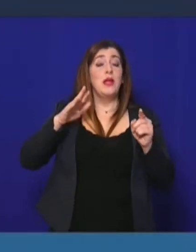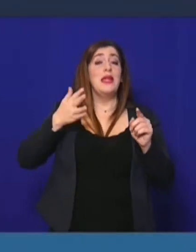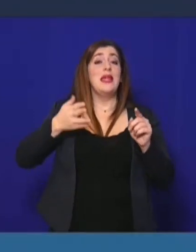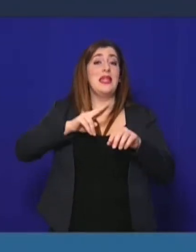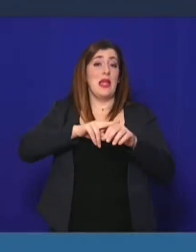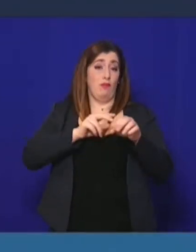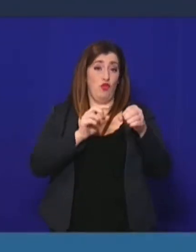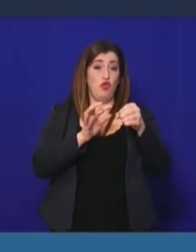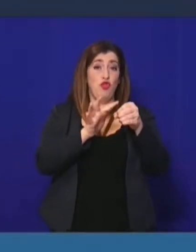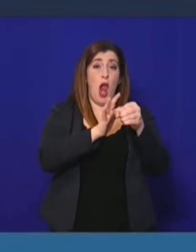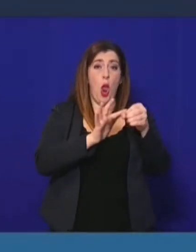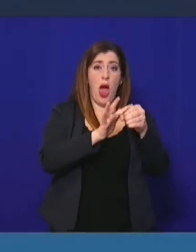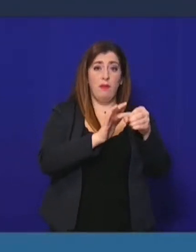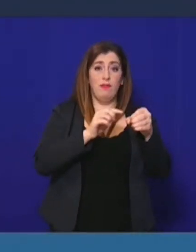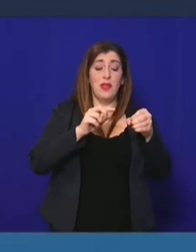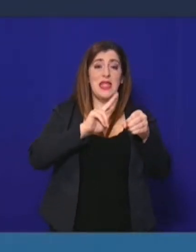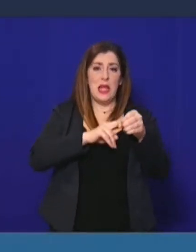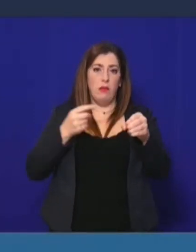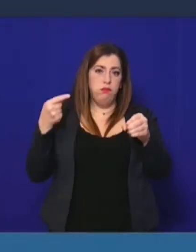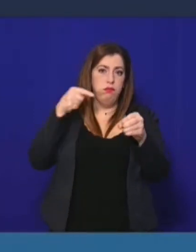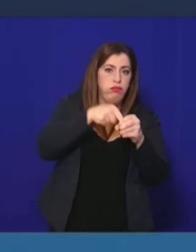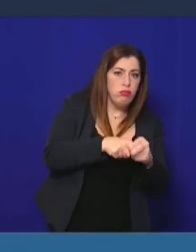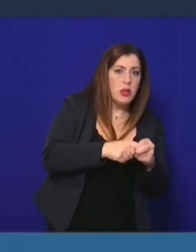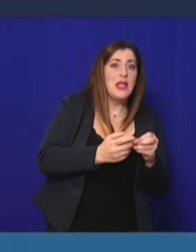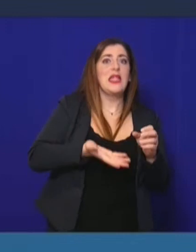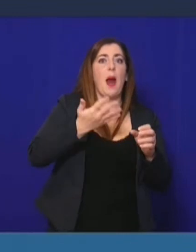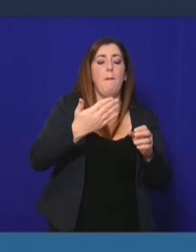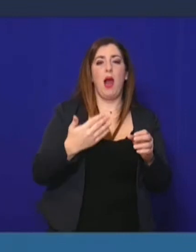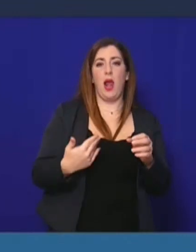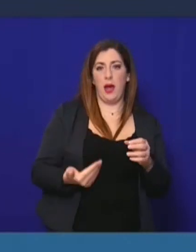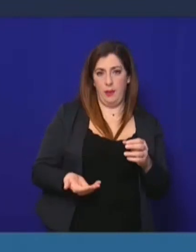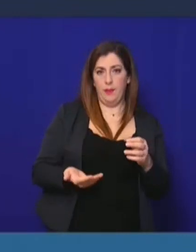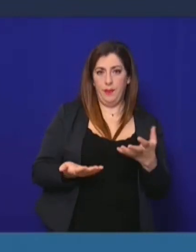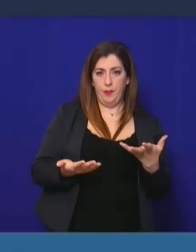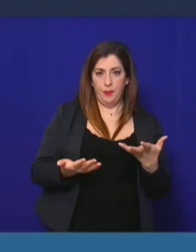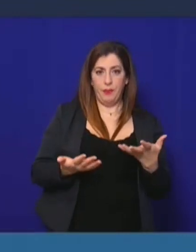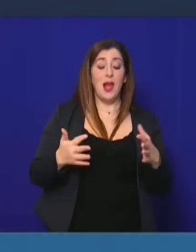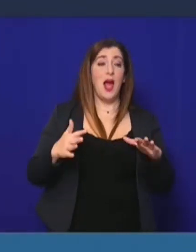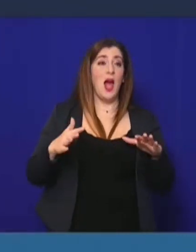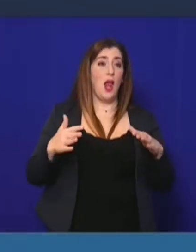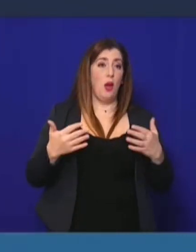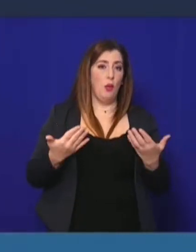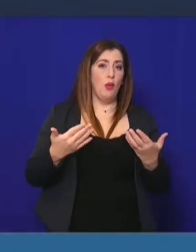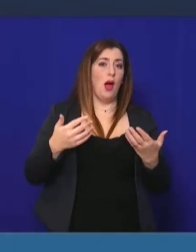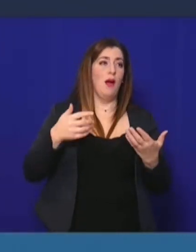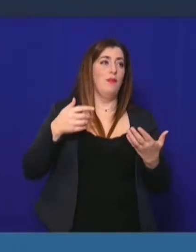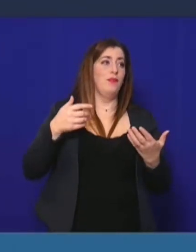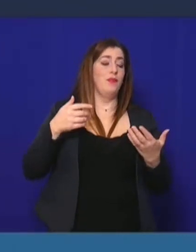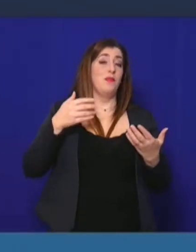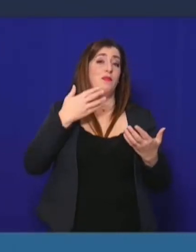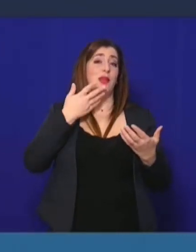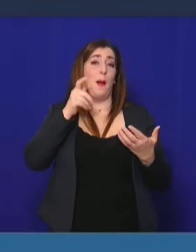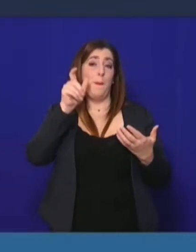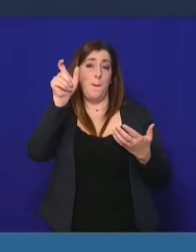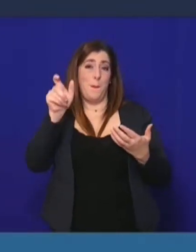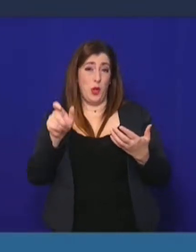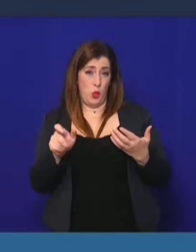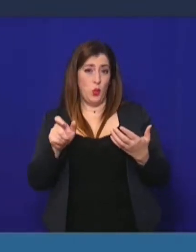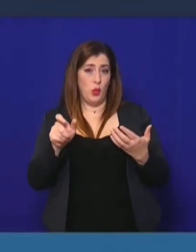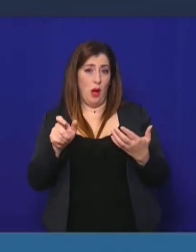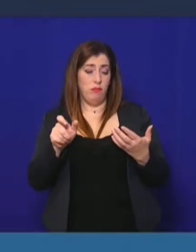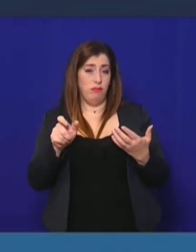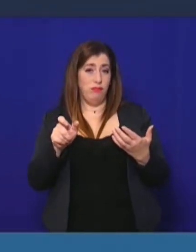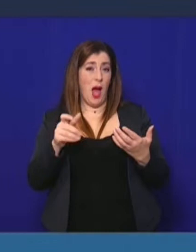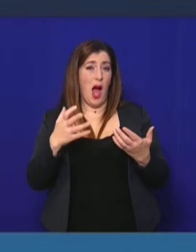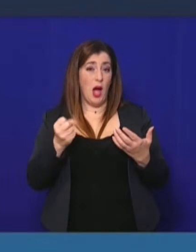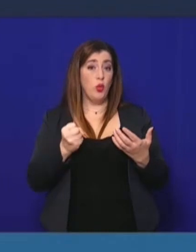allura l-implikazzjonijiet huma li inti għandek persuna li jkollu dan il-variant għandu iktar ċans li jkun qed jittrasmettija lil persuna